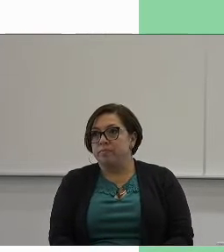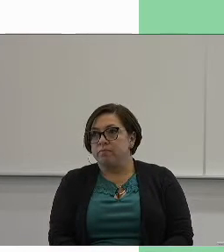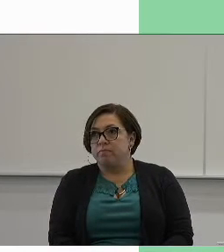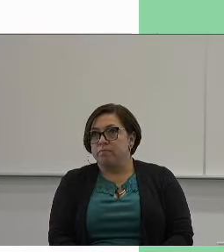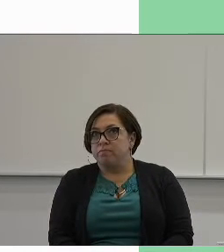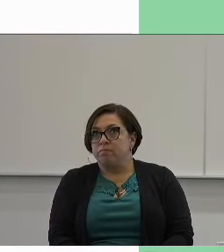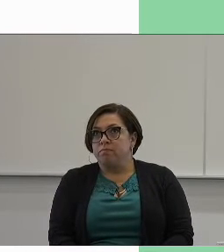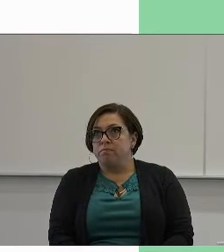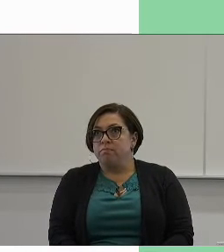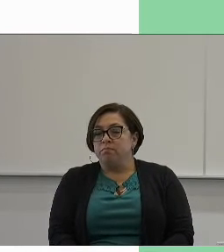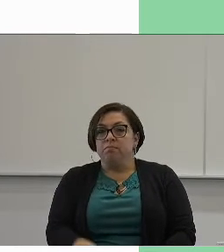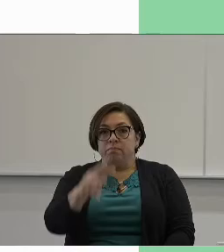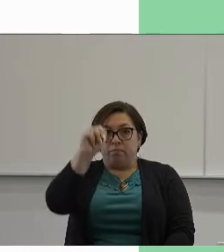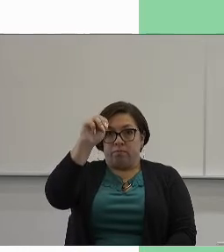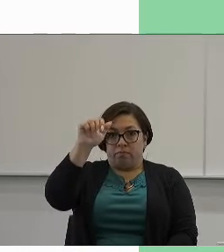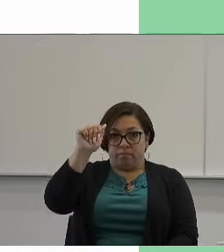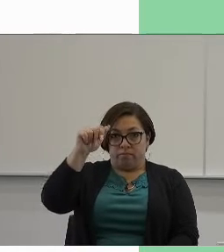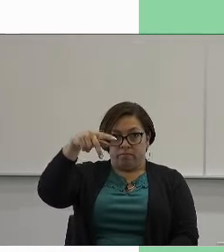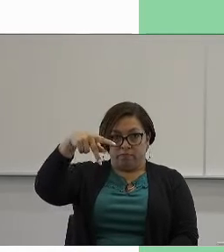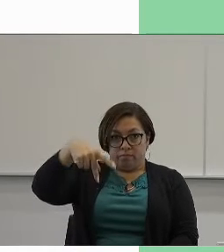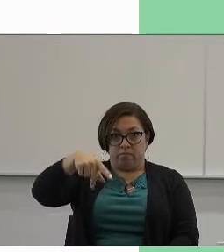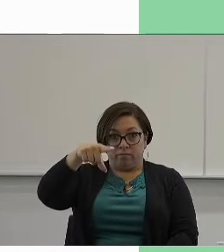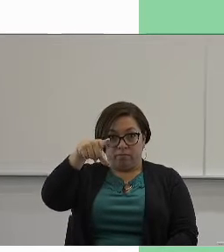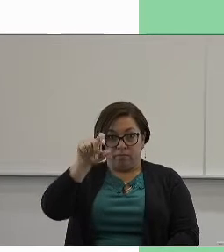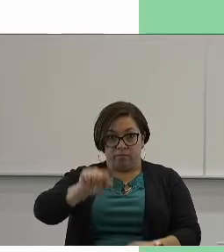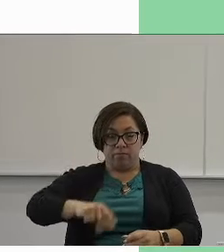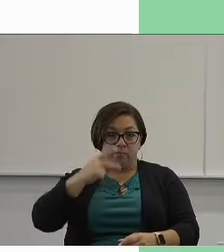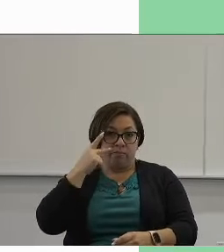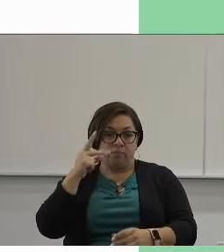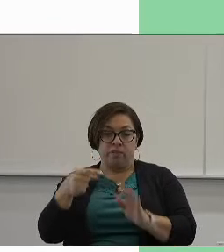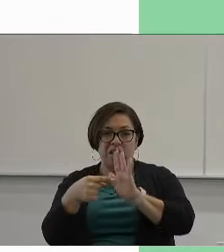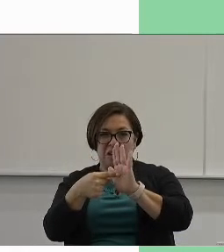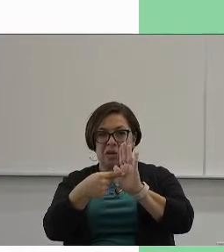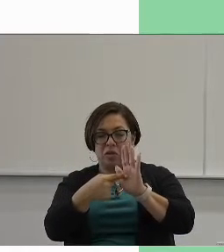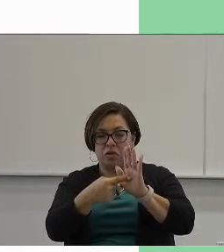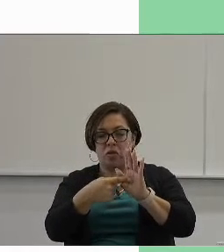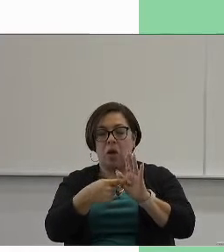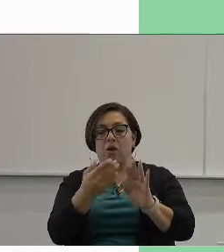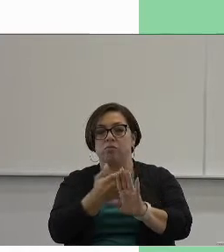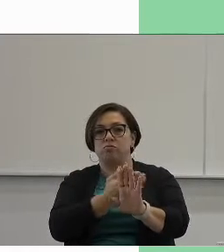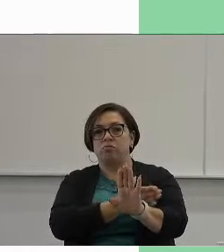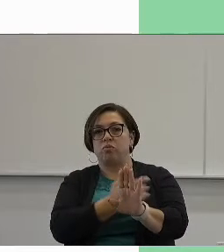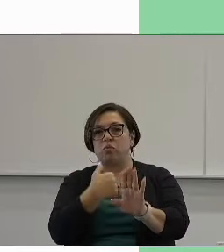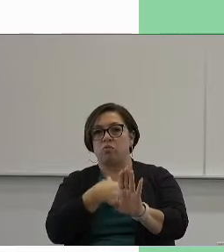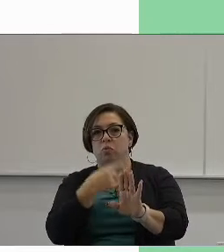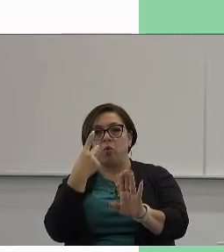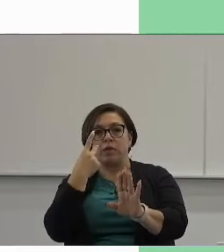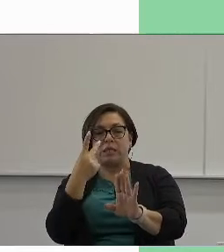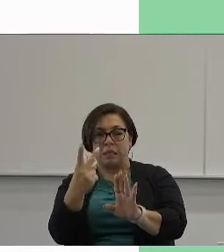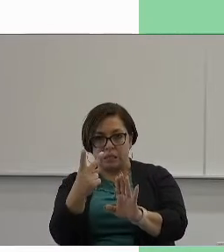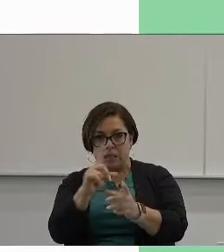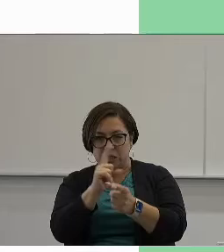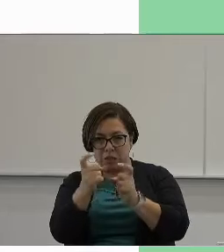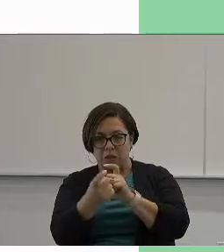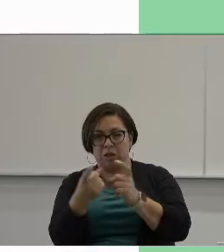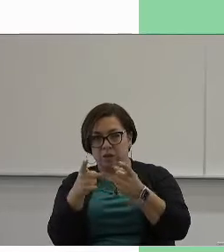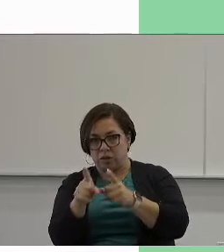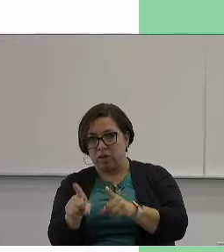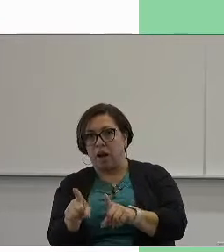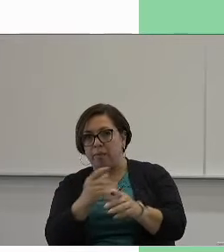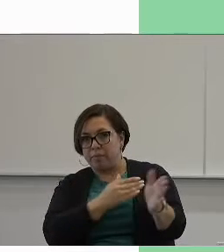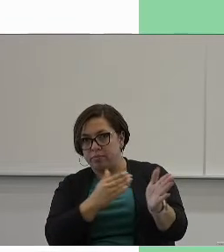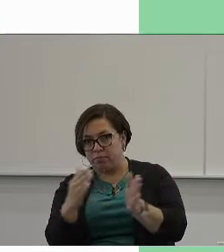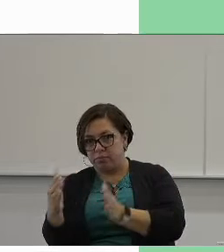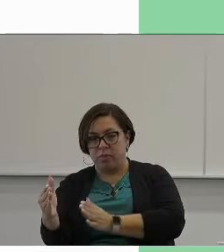And here is a map just for a frame of reference before we start looking at the proposed changes and plans of the